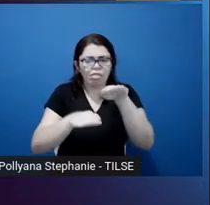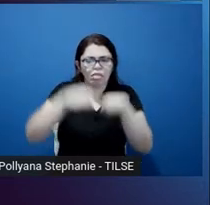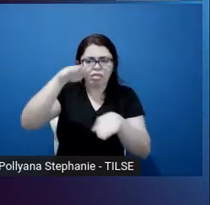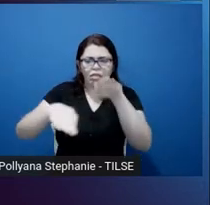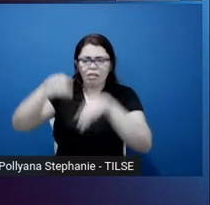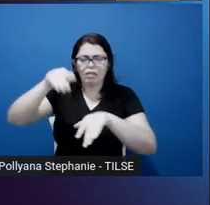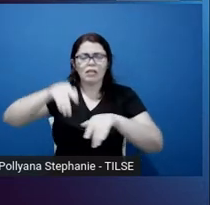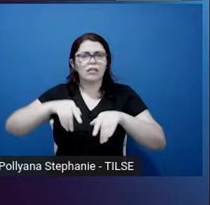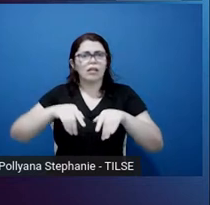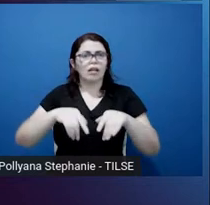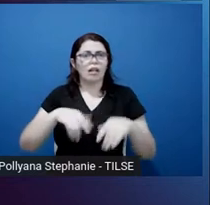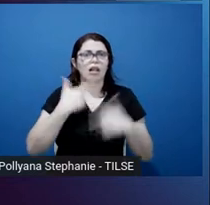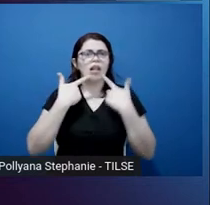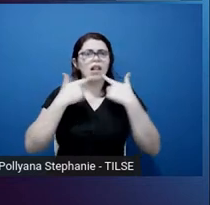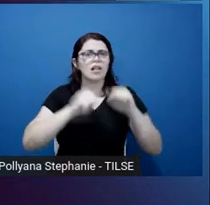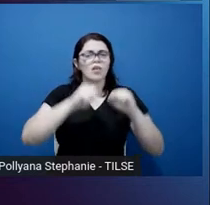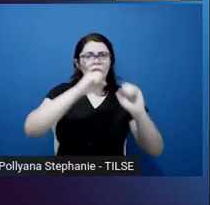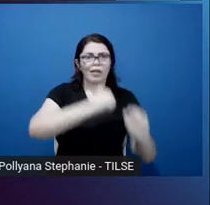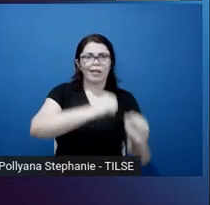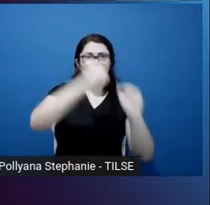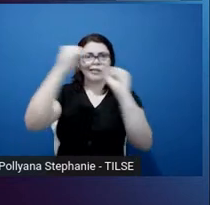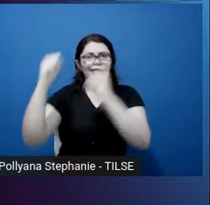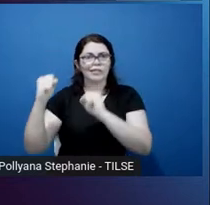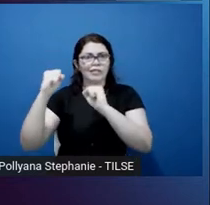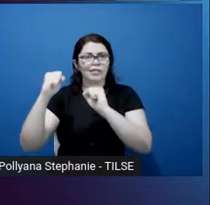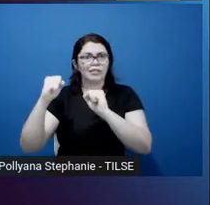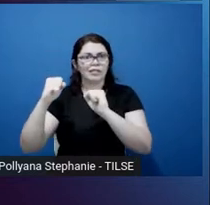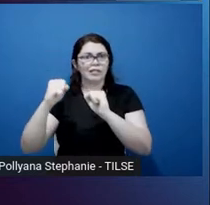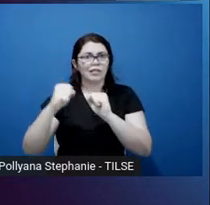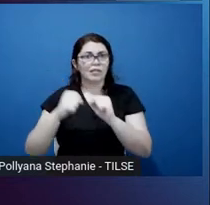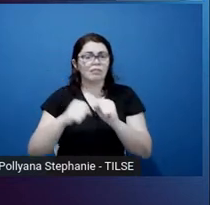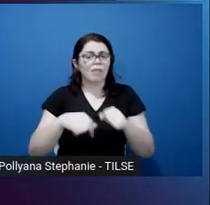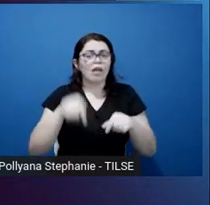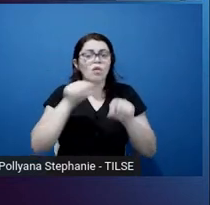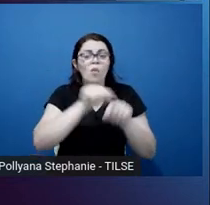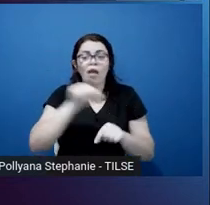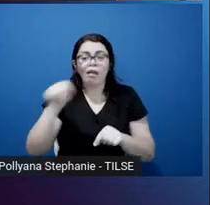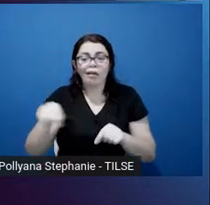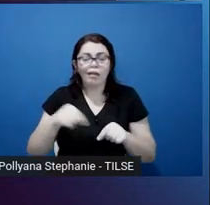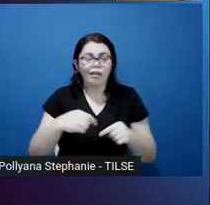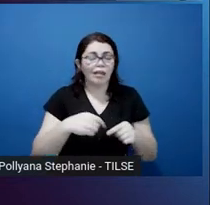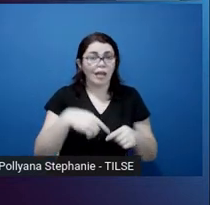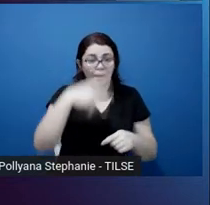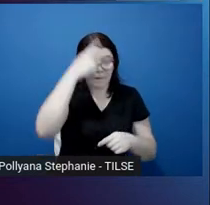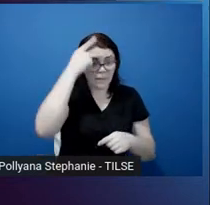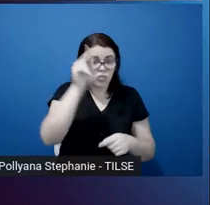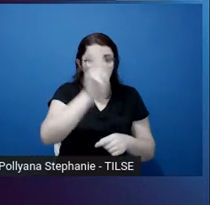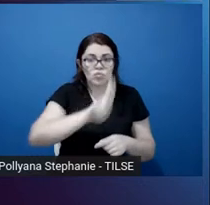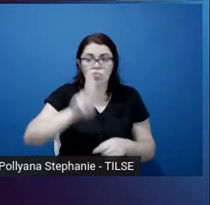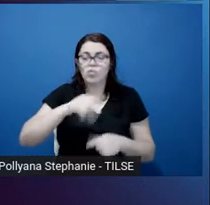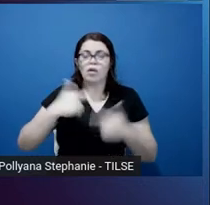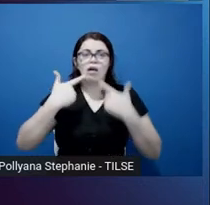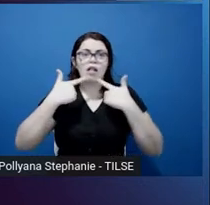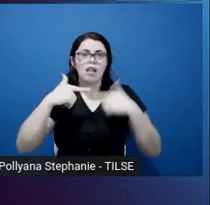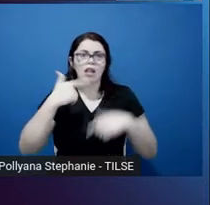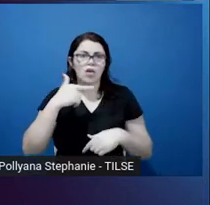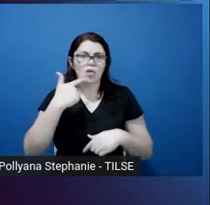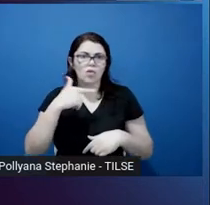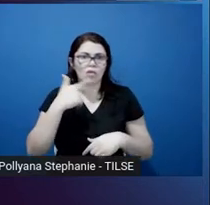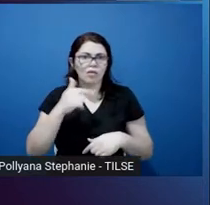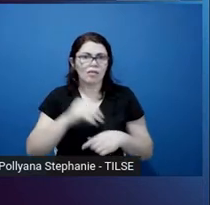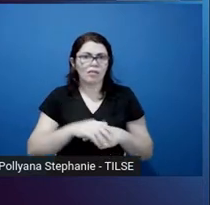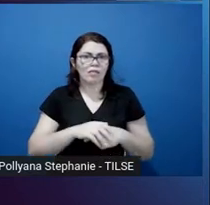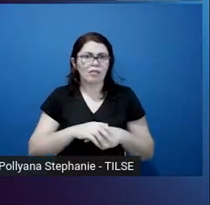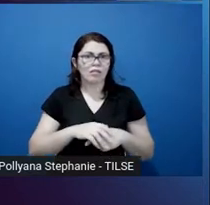linguistic power between language users. And it needs to be examined in relation to the